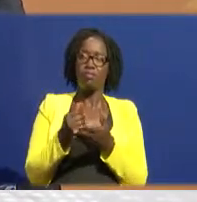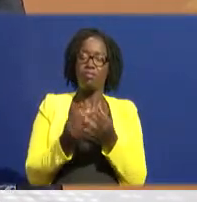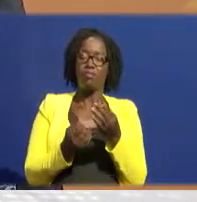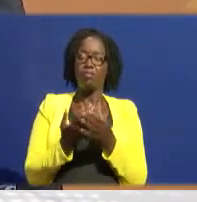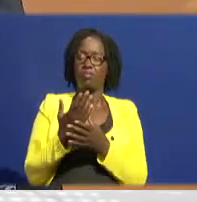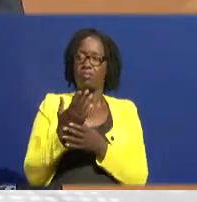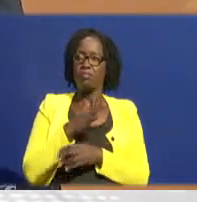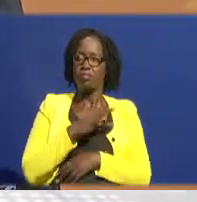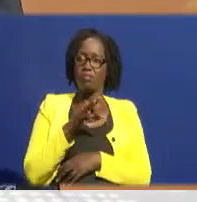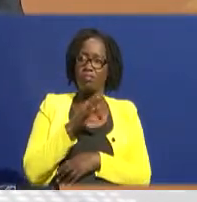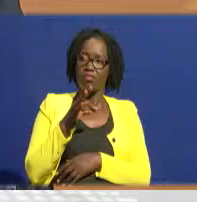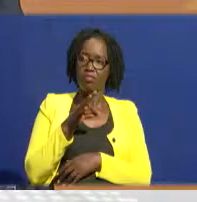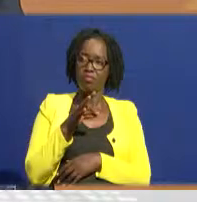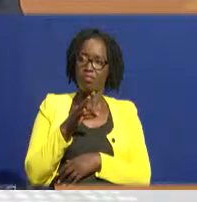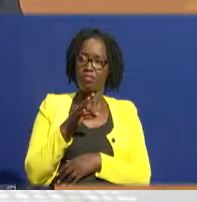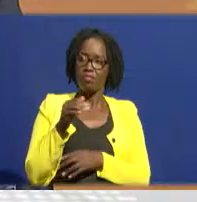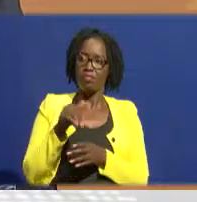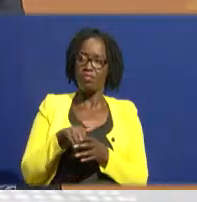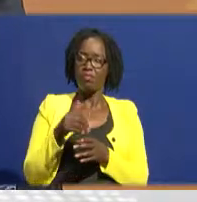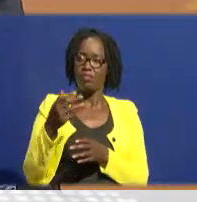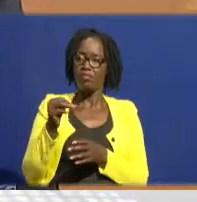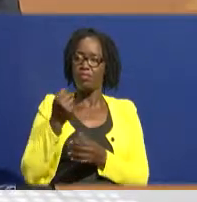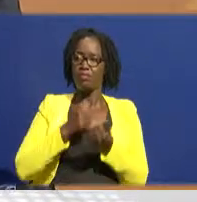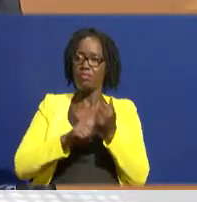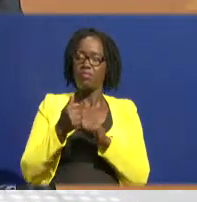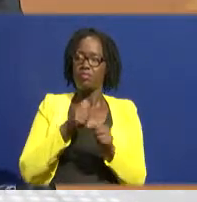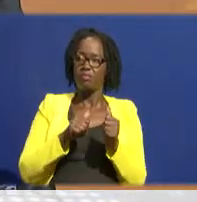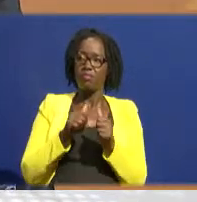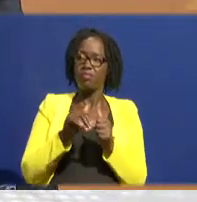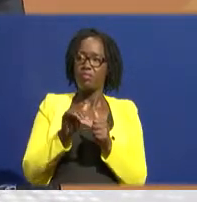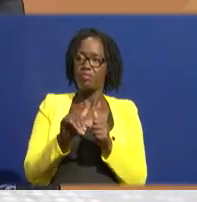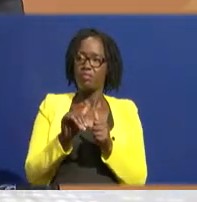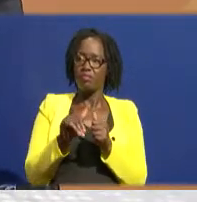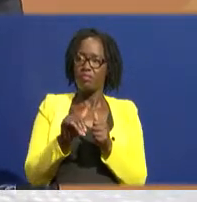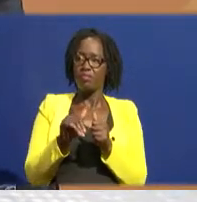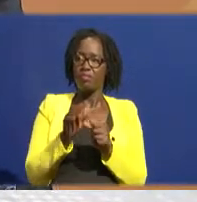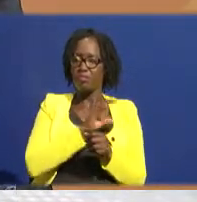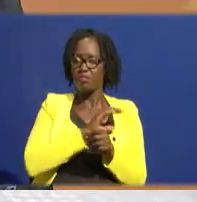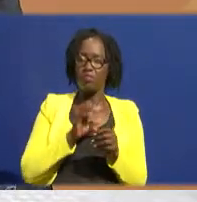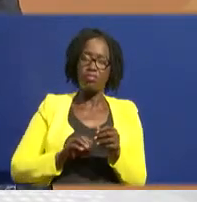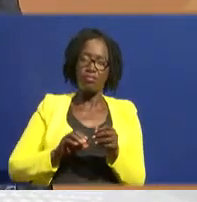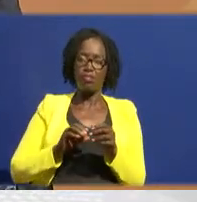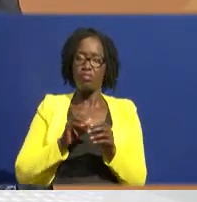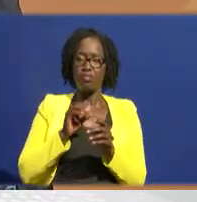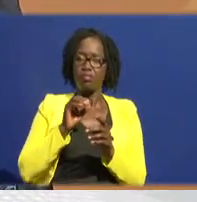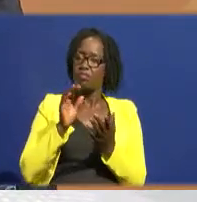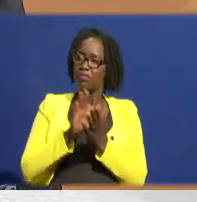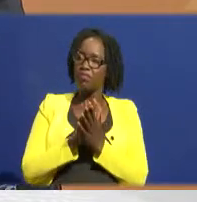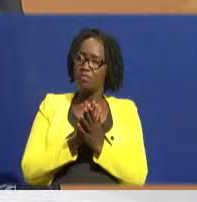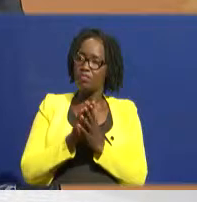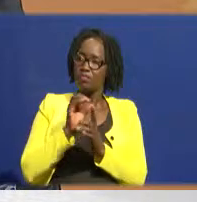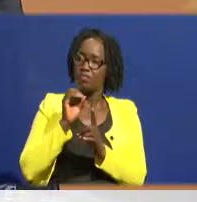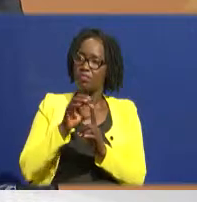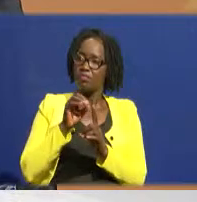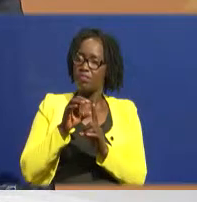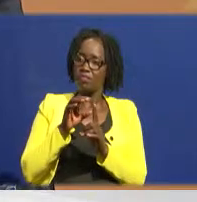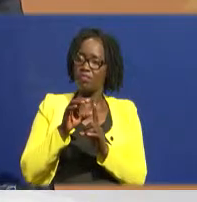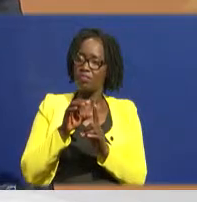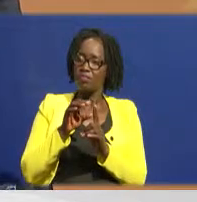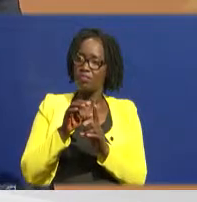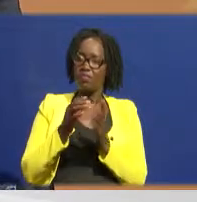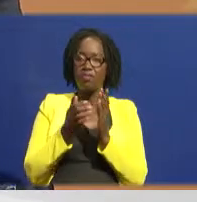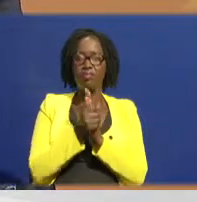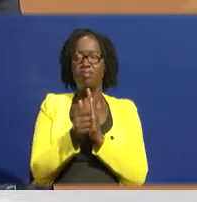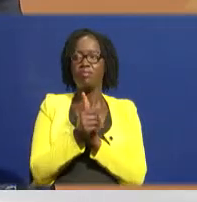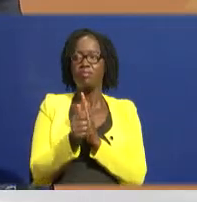spiritually. This is involving them in activities that are Christ-oriented, and we bring experts that are